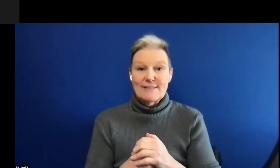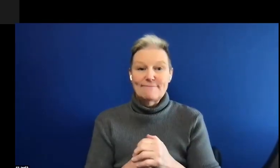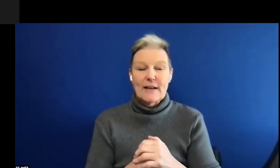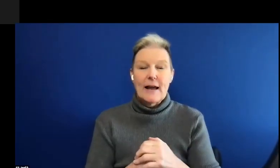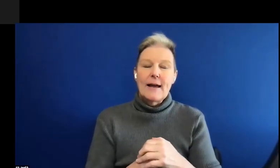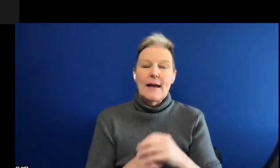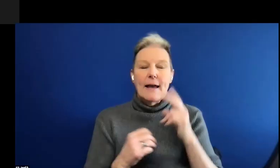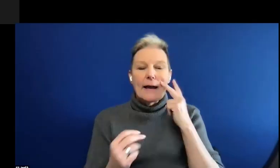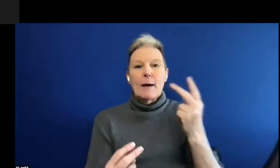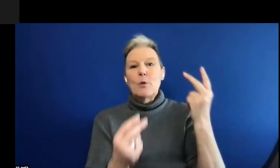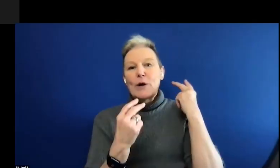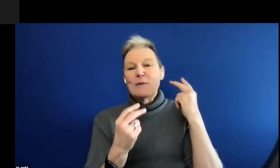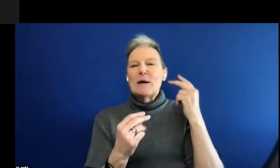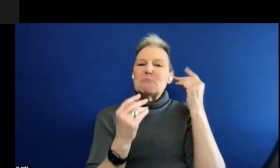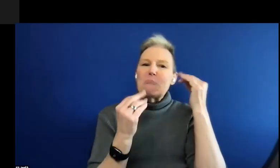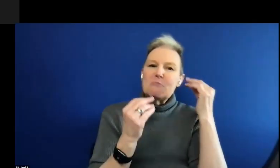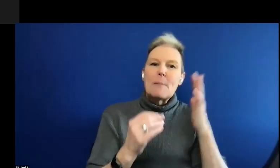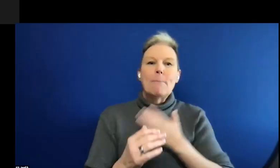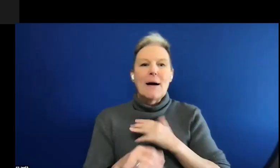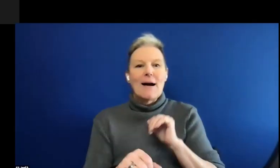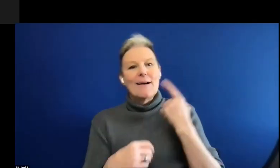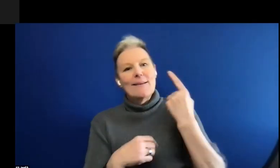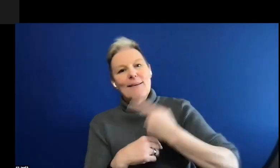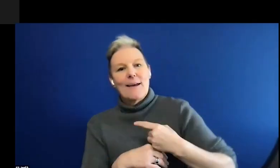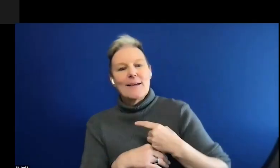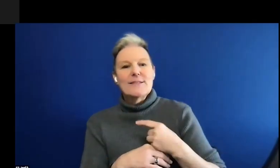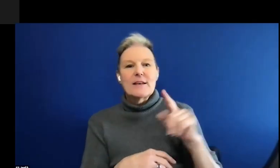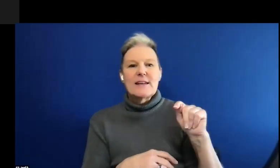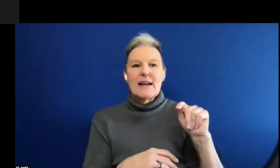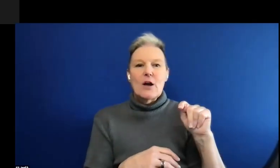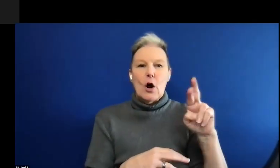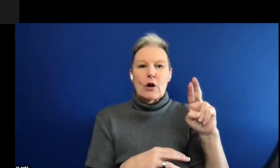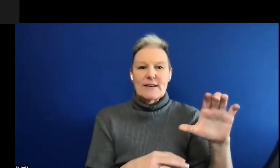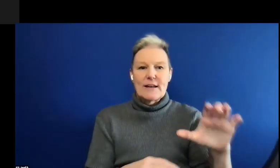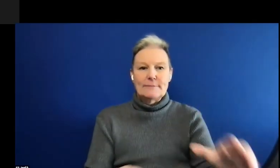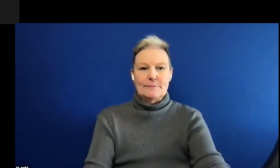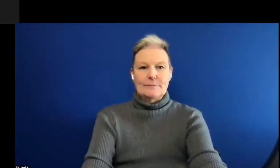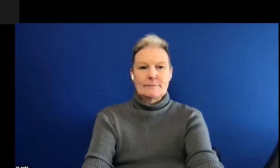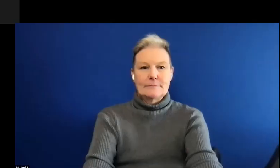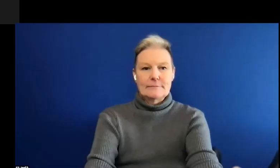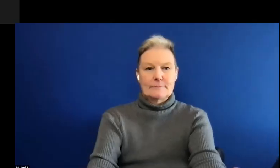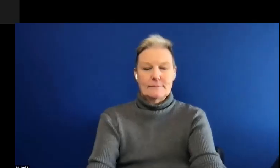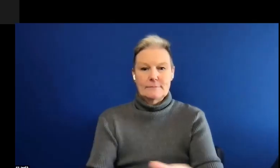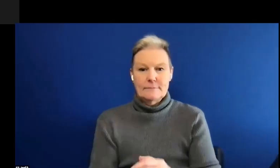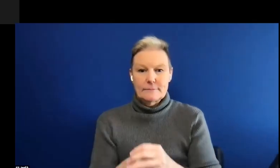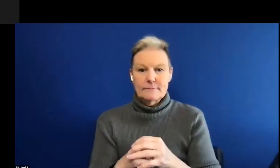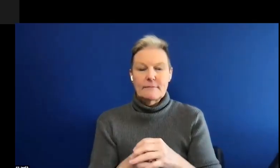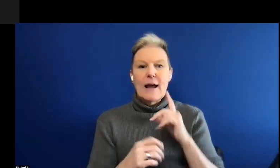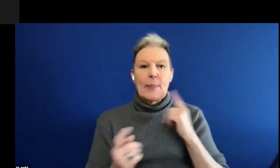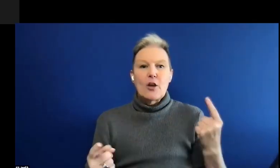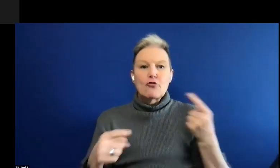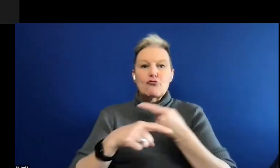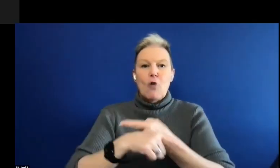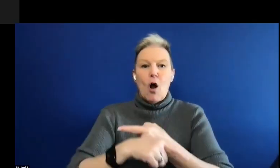reminiscing about my days with TRC and how they